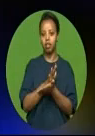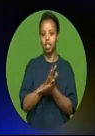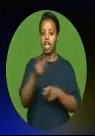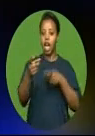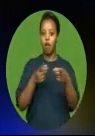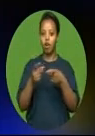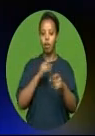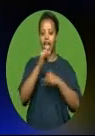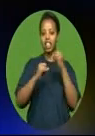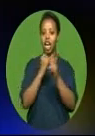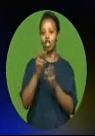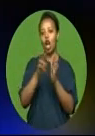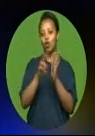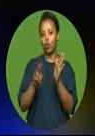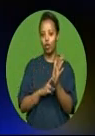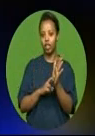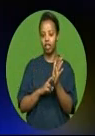governed by international rules,